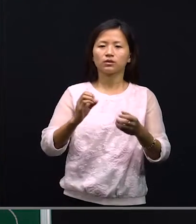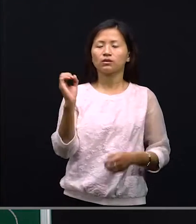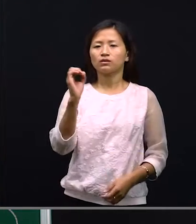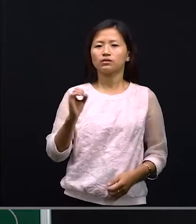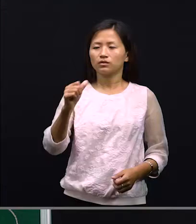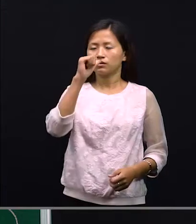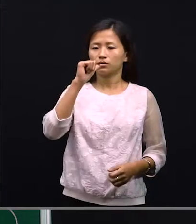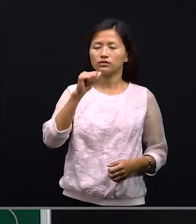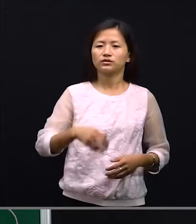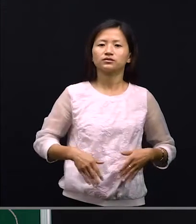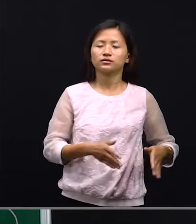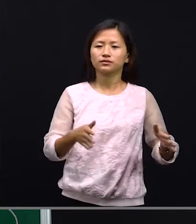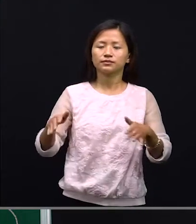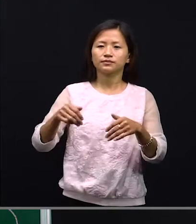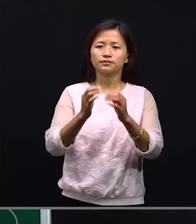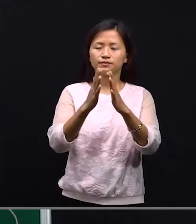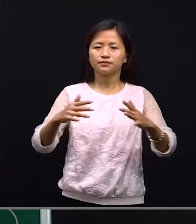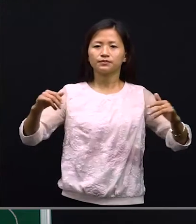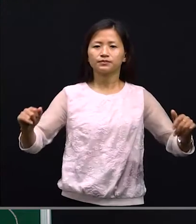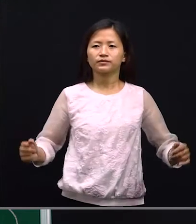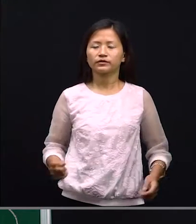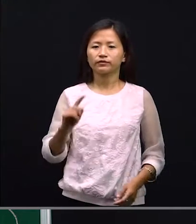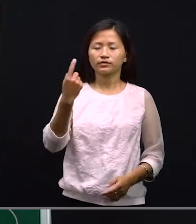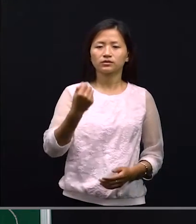Okay, first they used to go and touch the